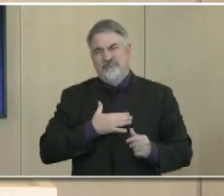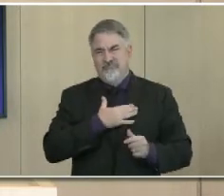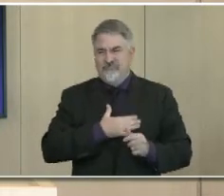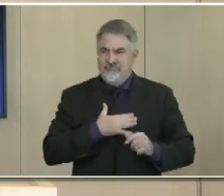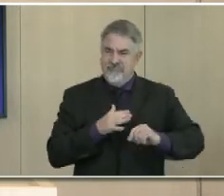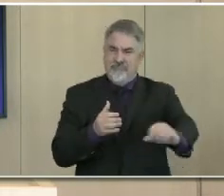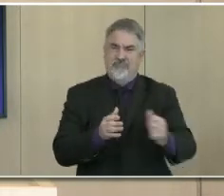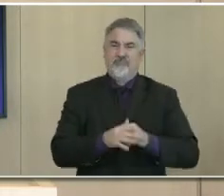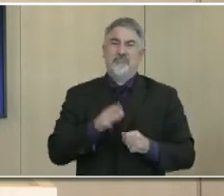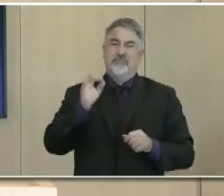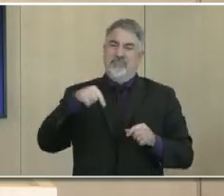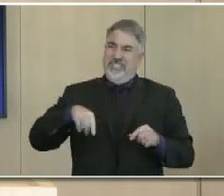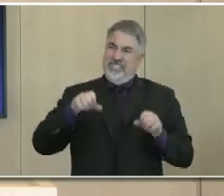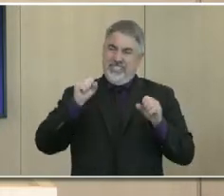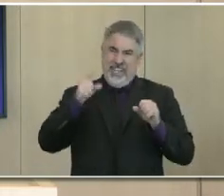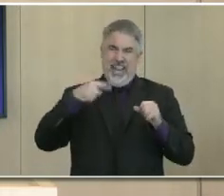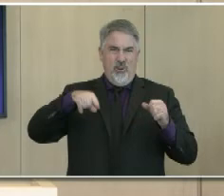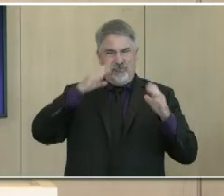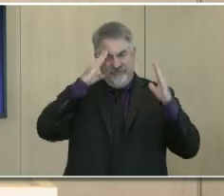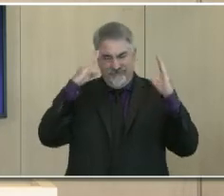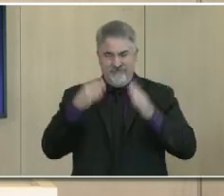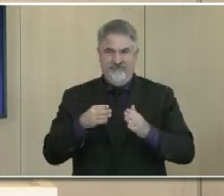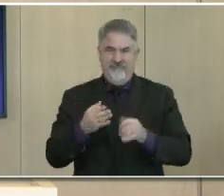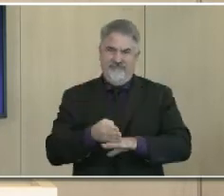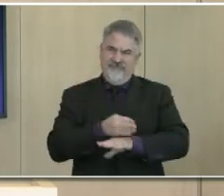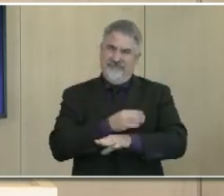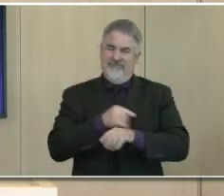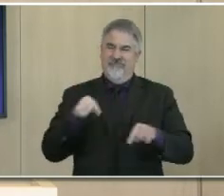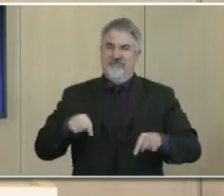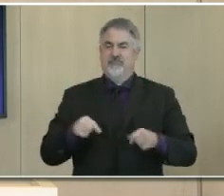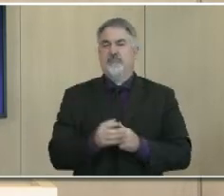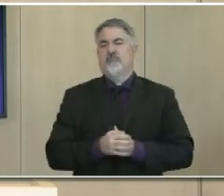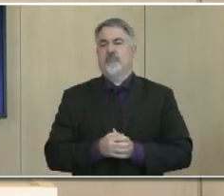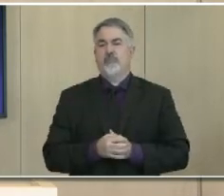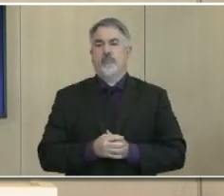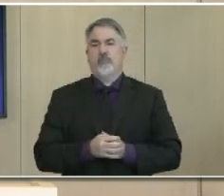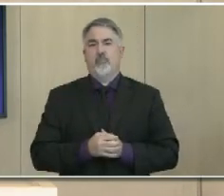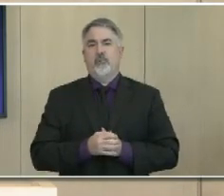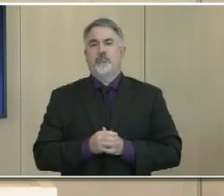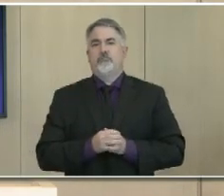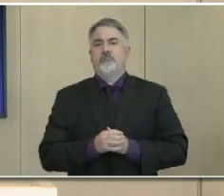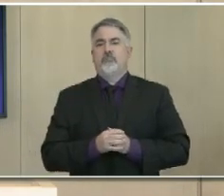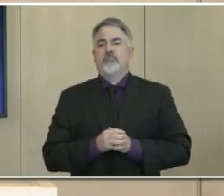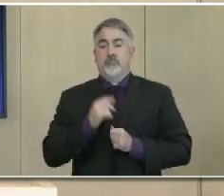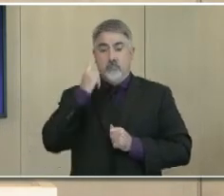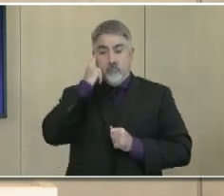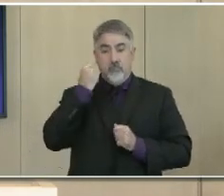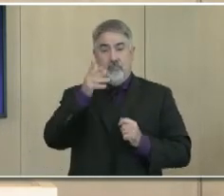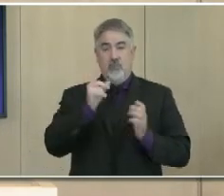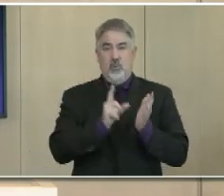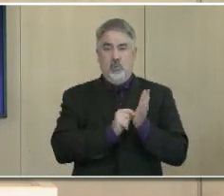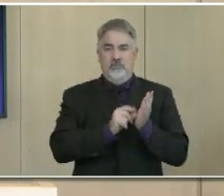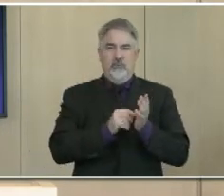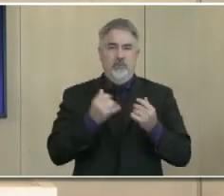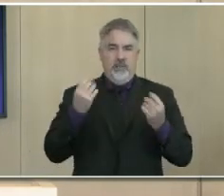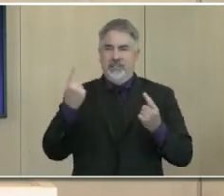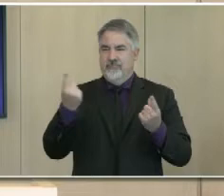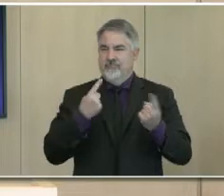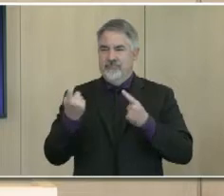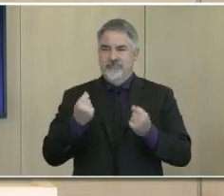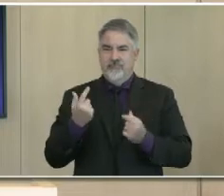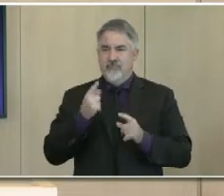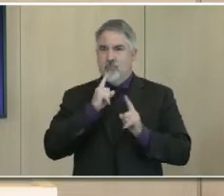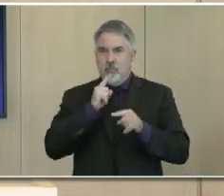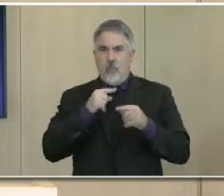Diego. After yesterday's press conference, we received a number of questions about the order, and we are in part